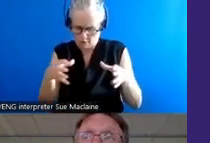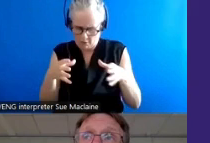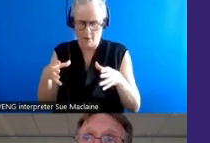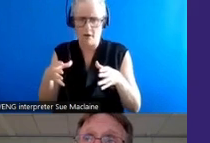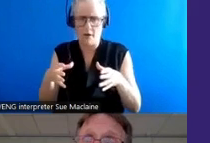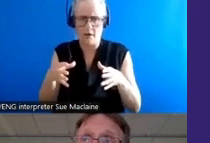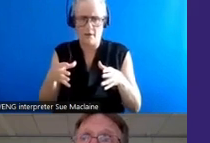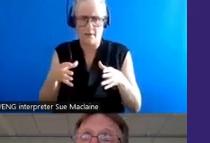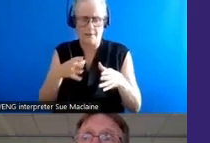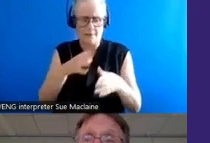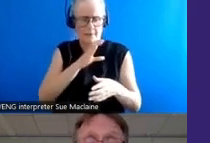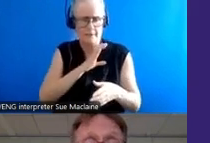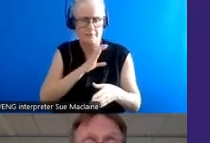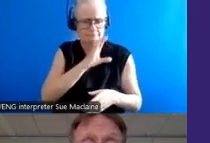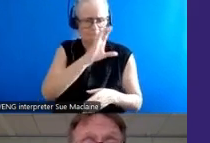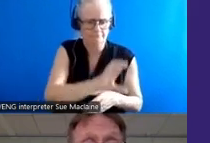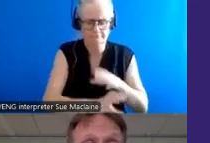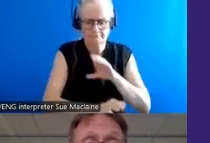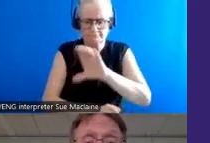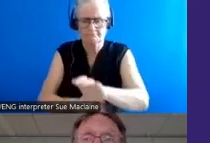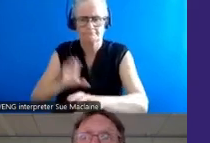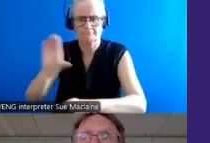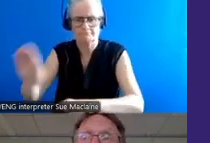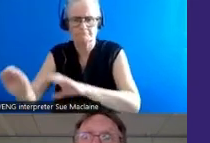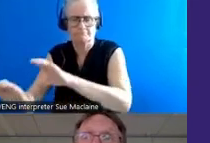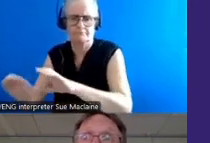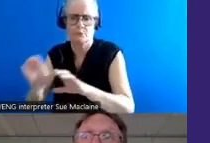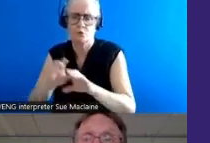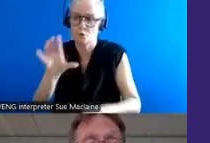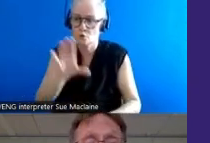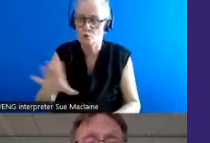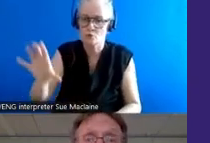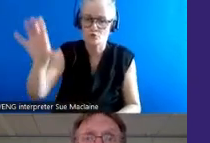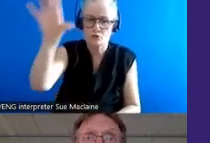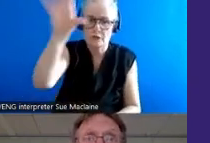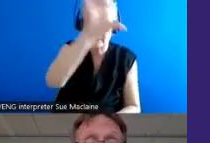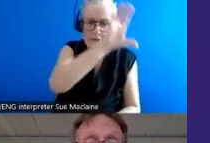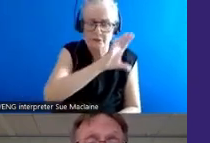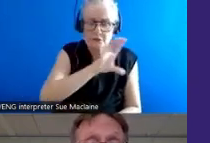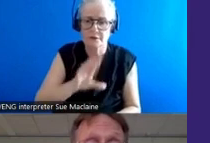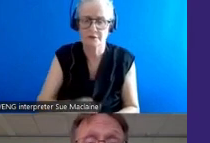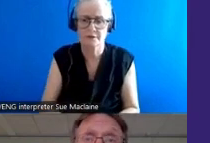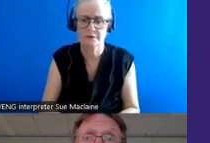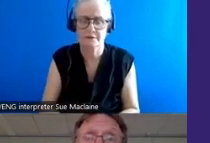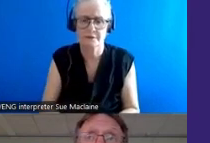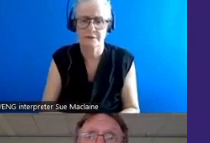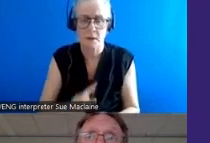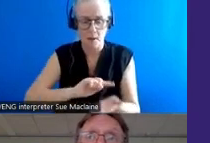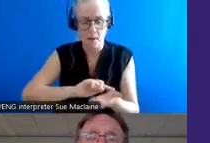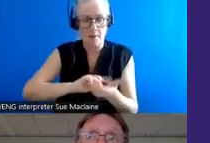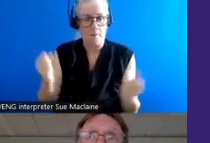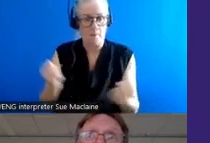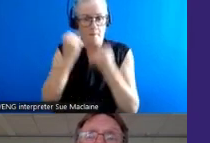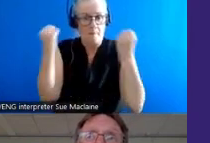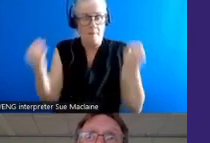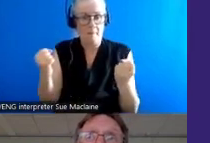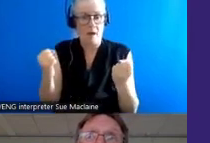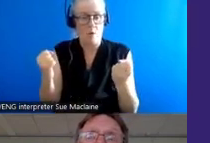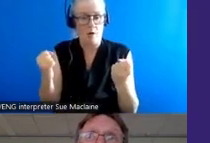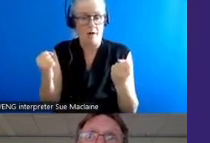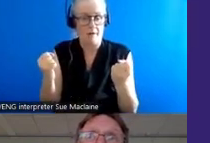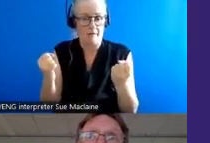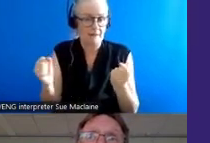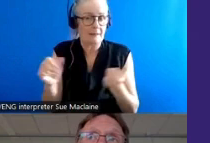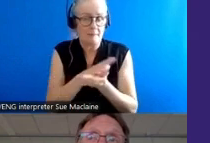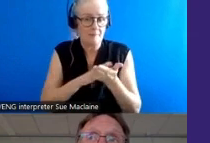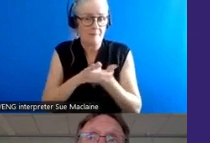is a finite concept, and if you have it, then someone else doesn't. But we want to see